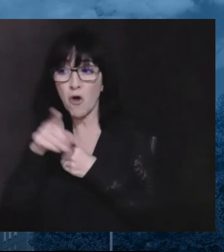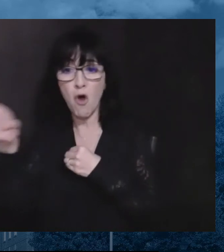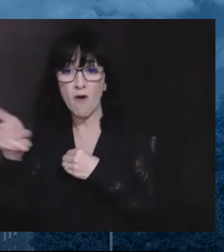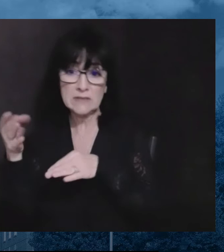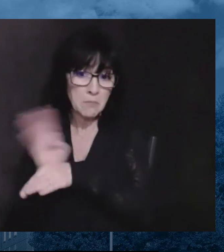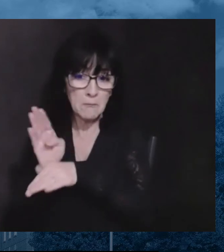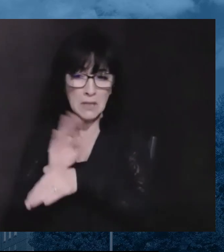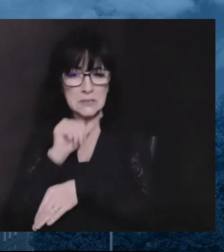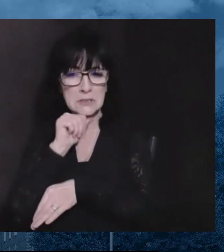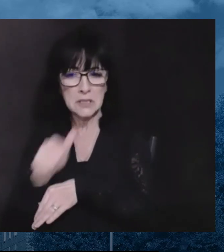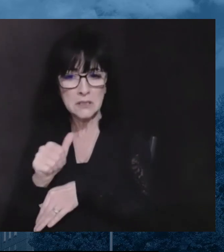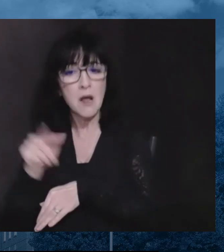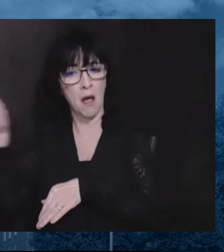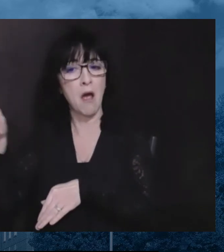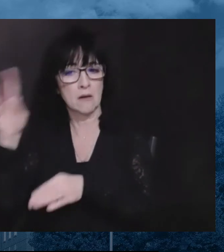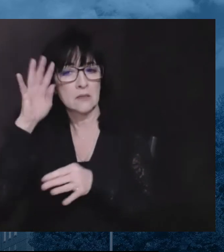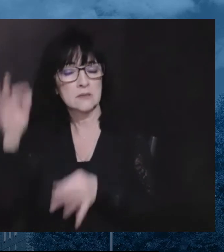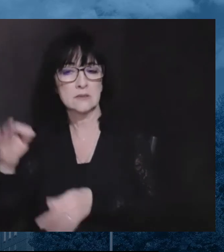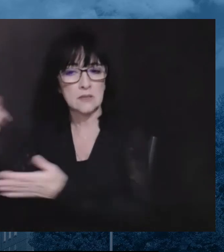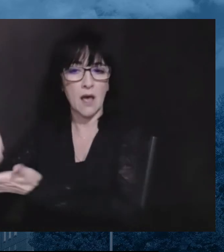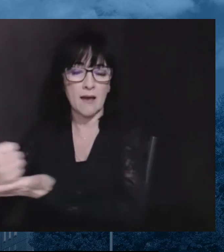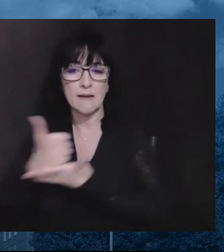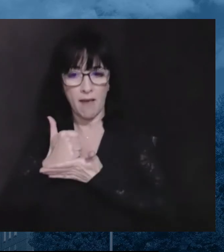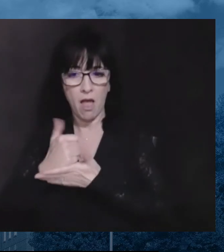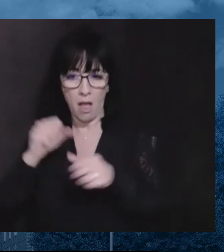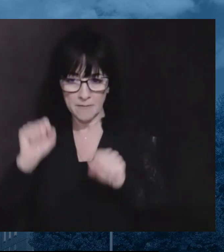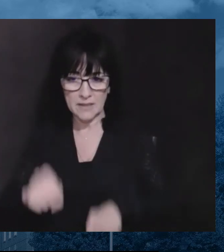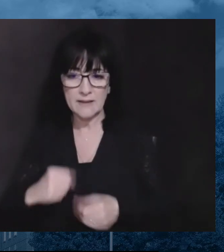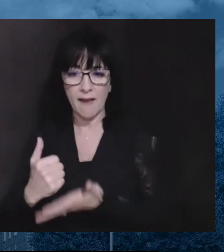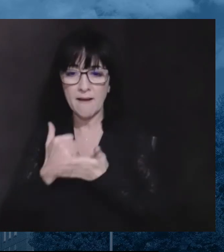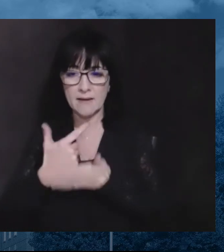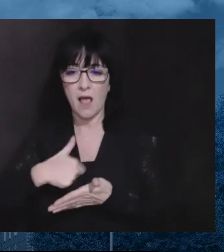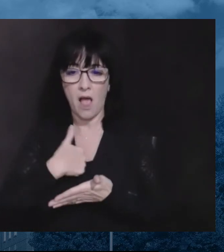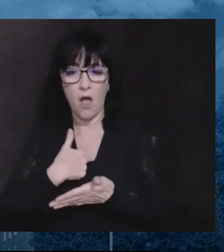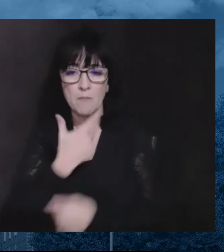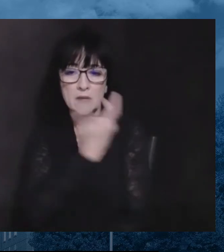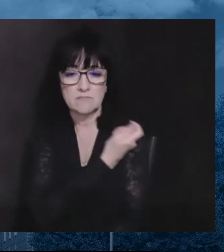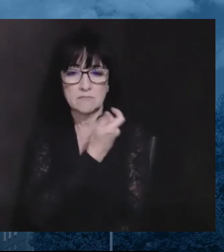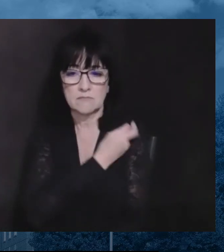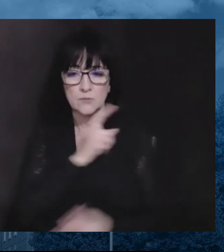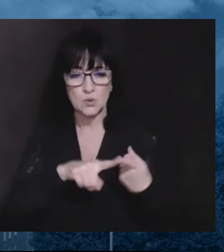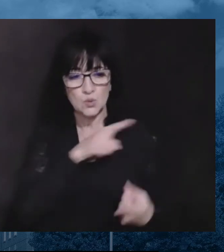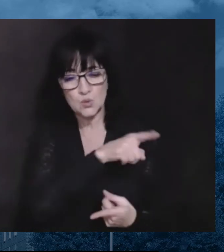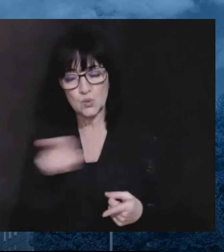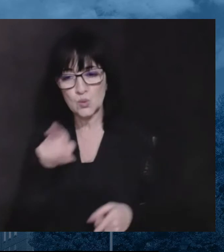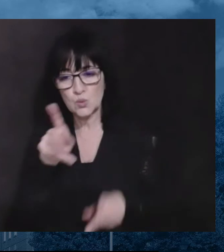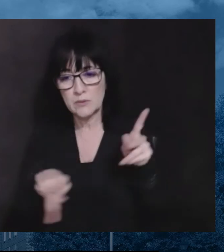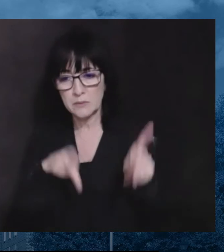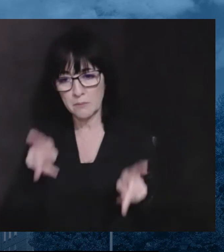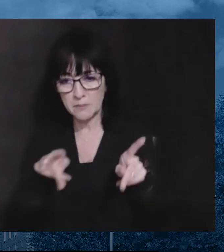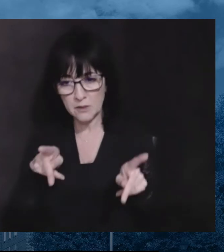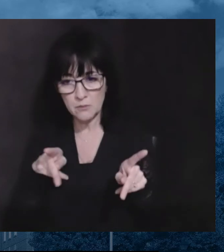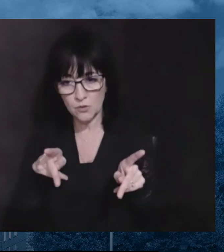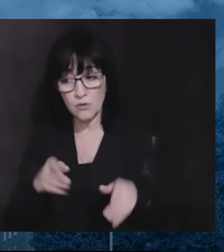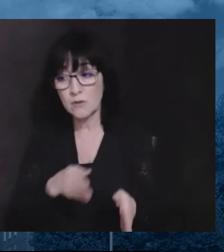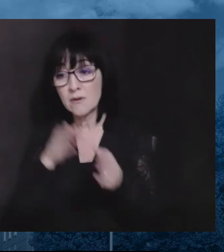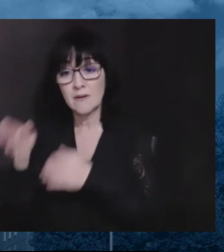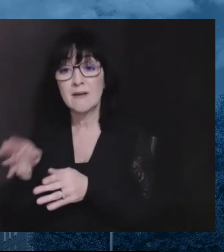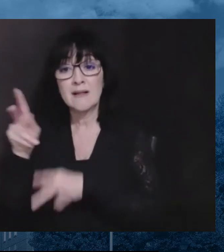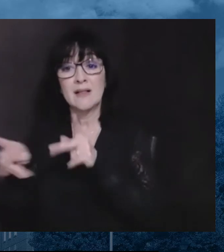vaccinate. We have, a number of different partners, plus these pods or these events that I